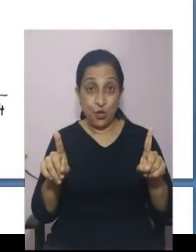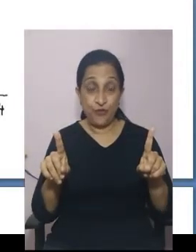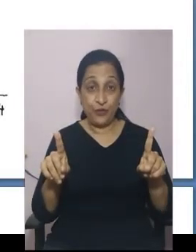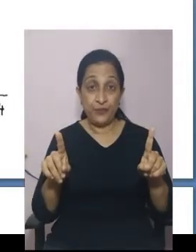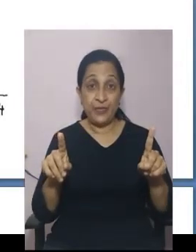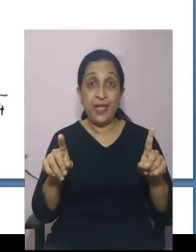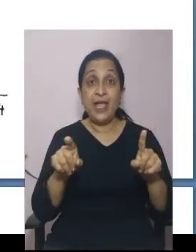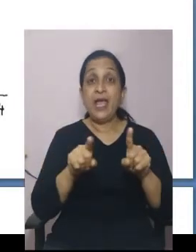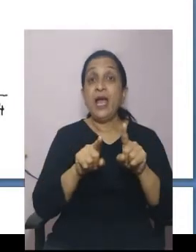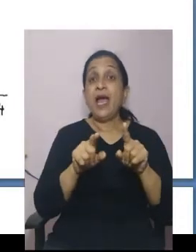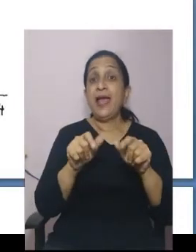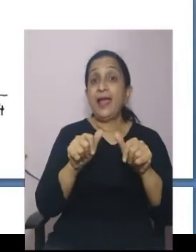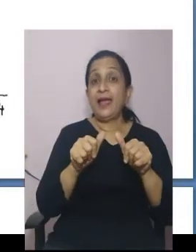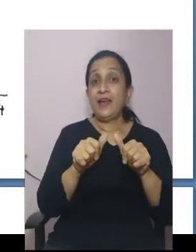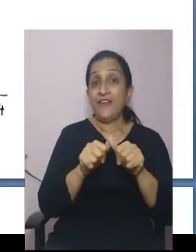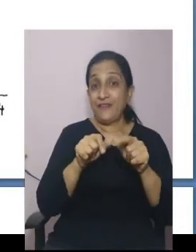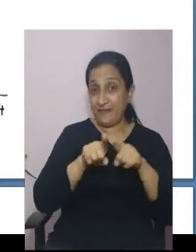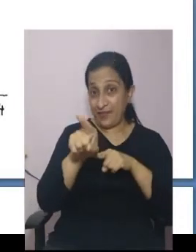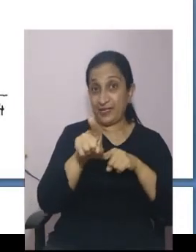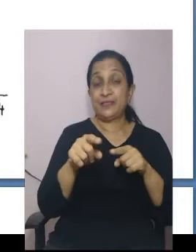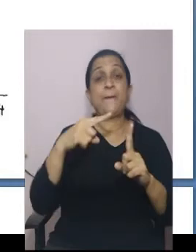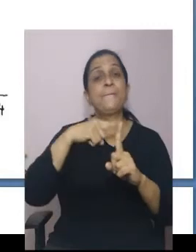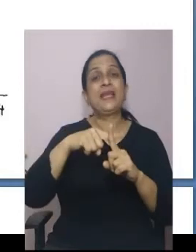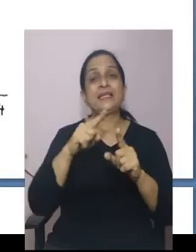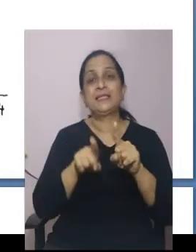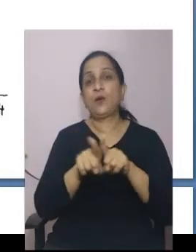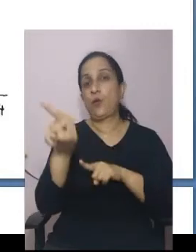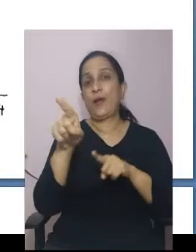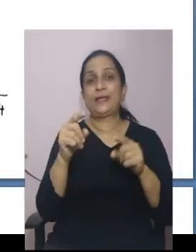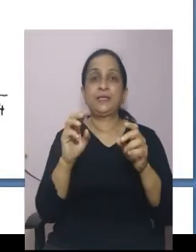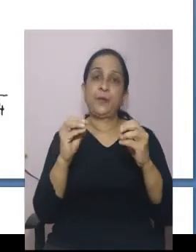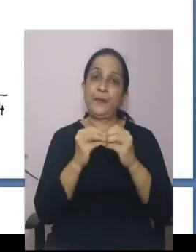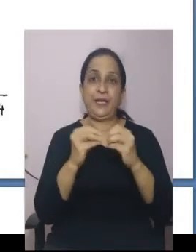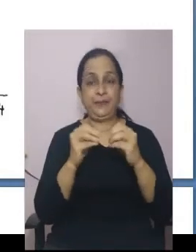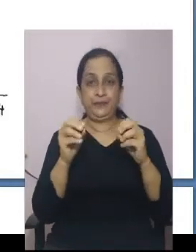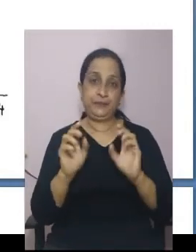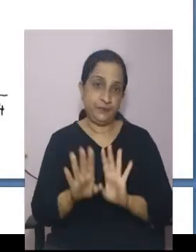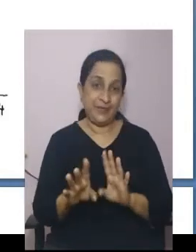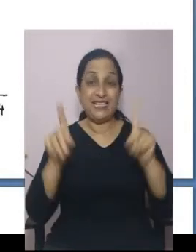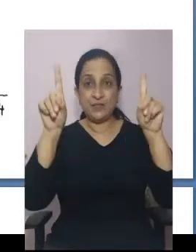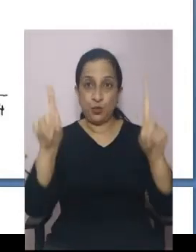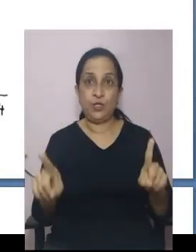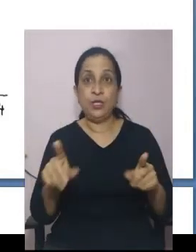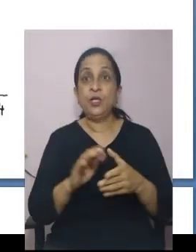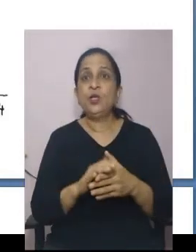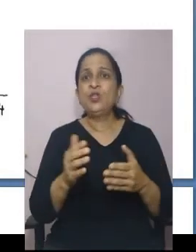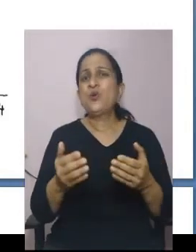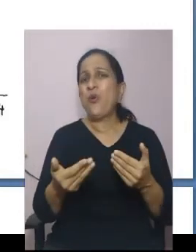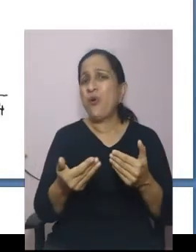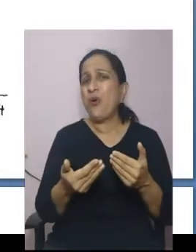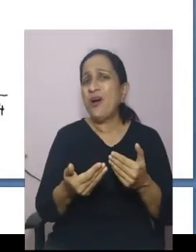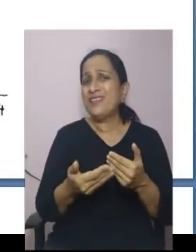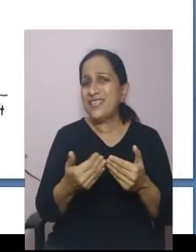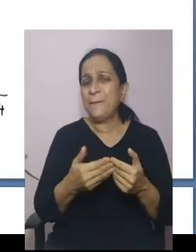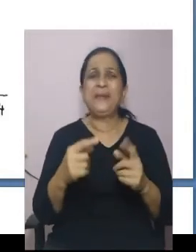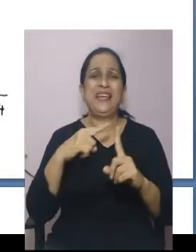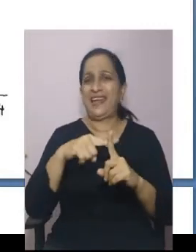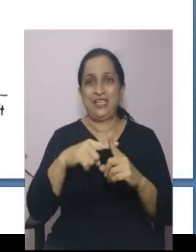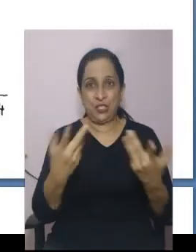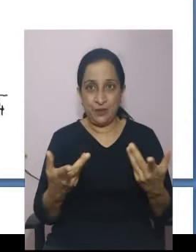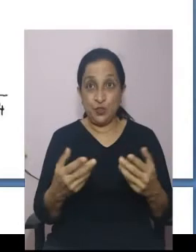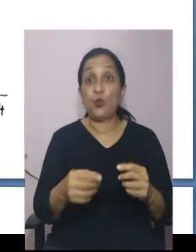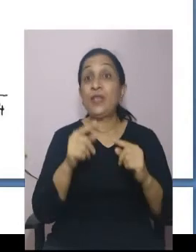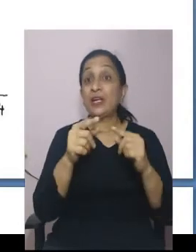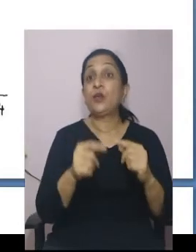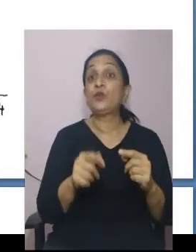modulus of vector A and plus vector B added. So addition of vectors is simple addition